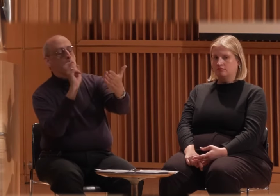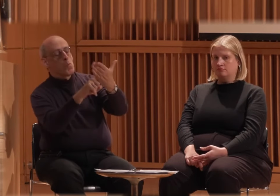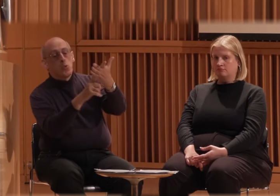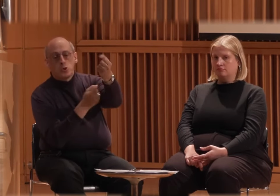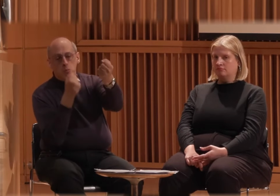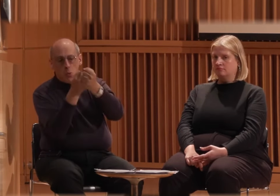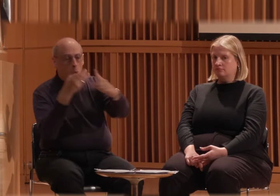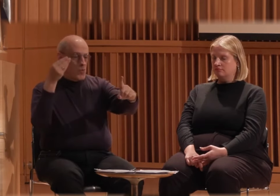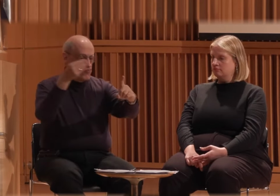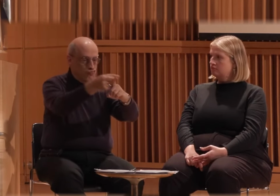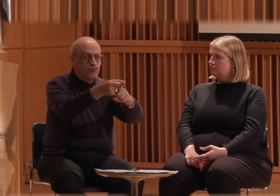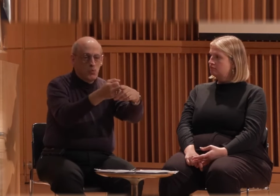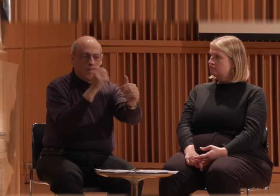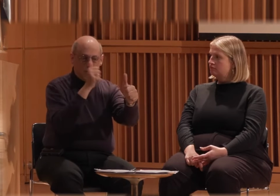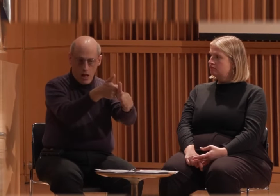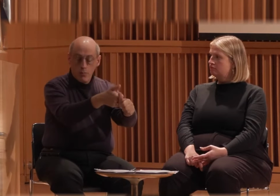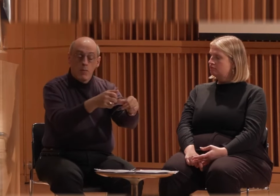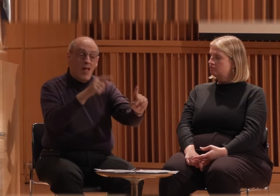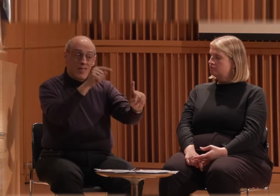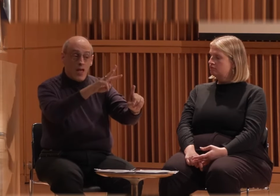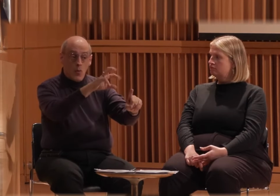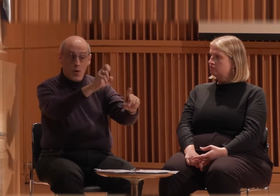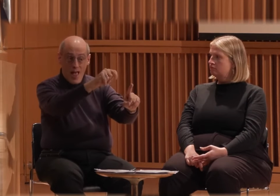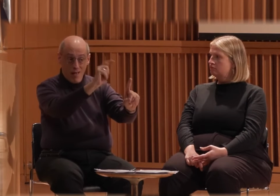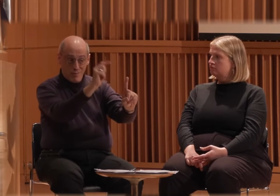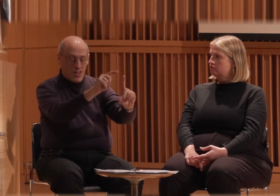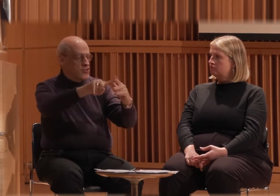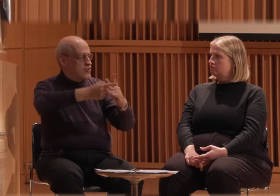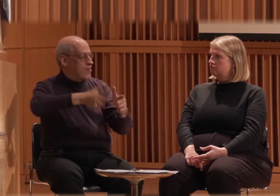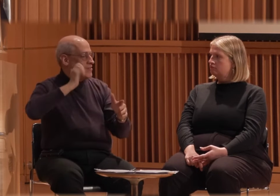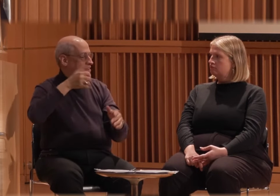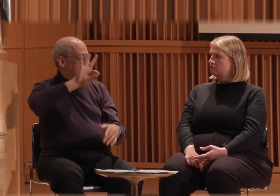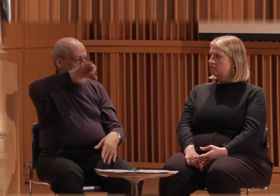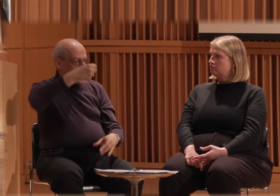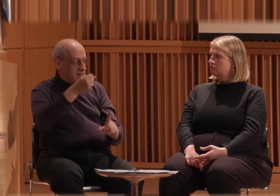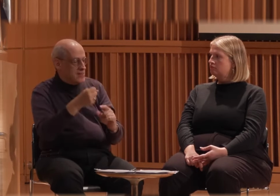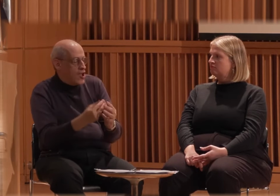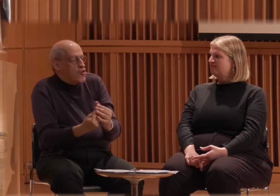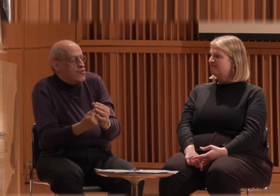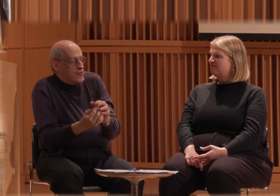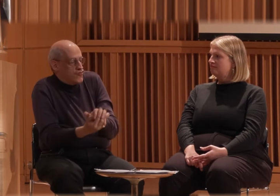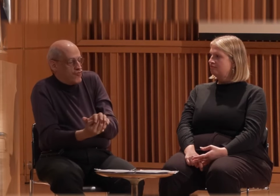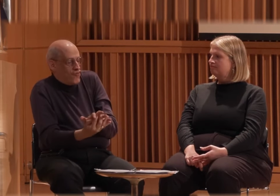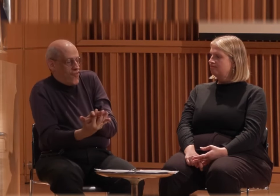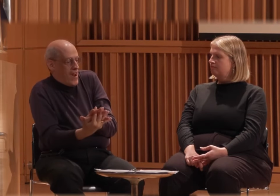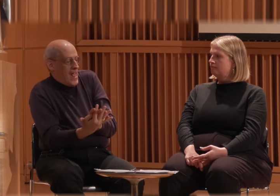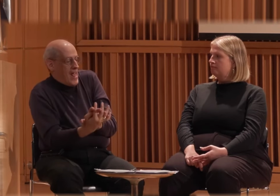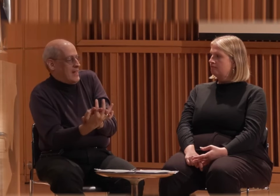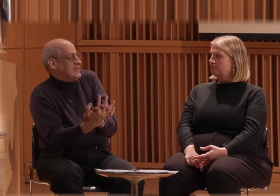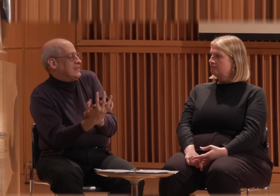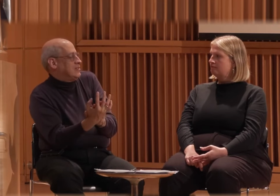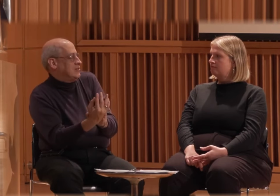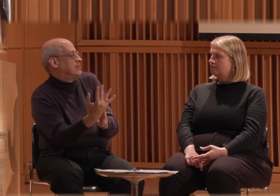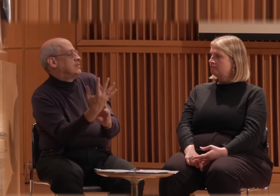support and follow. WEACT started in the 1990s as a grassroots organization. There are a bunch of people